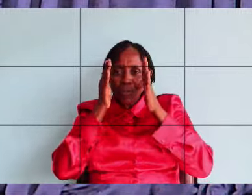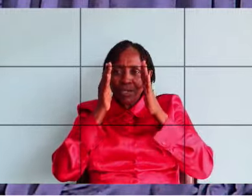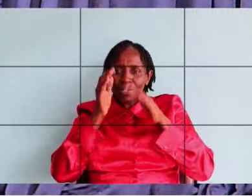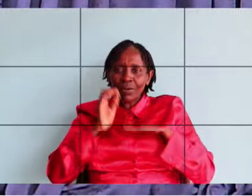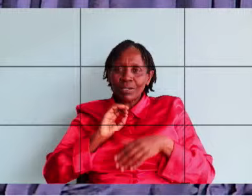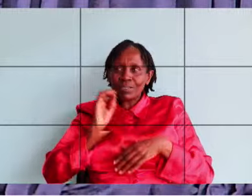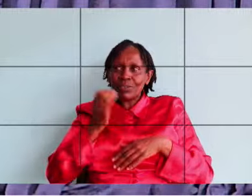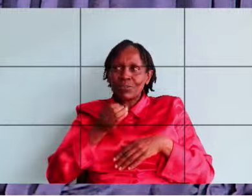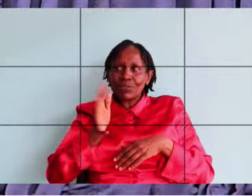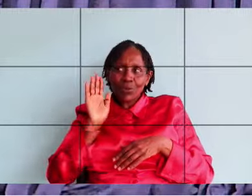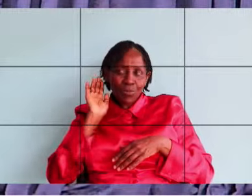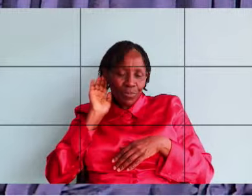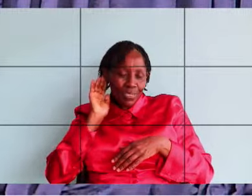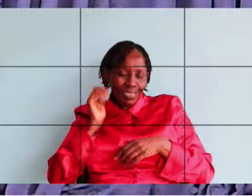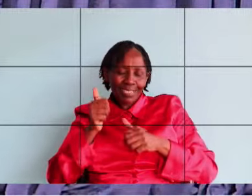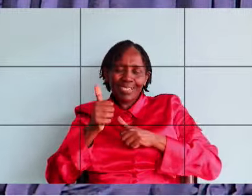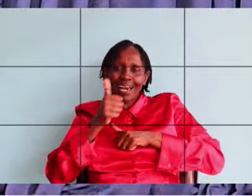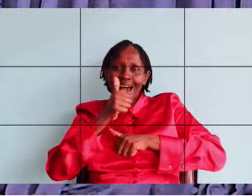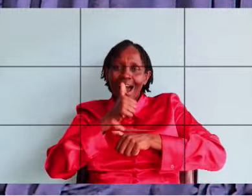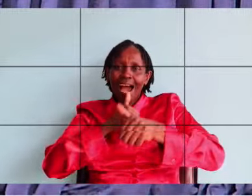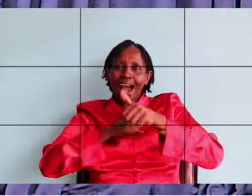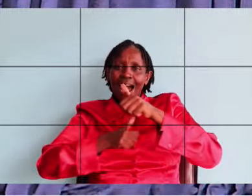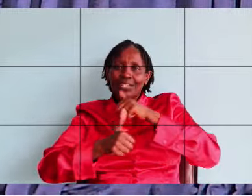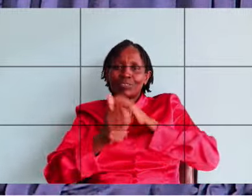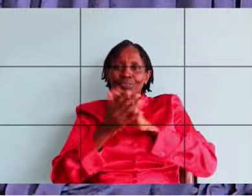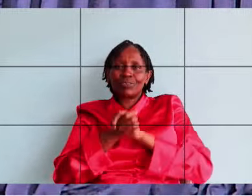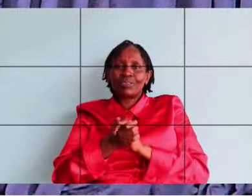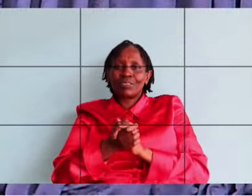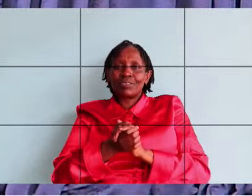action. So God,